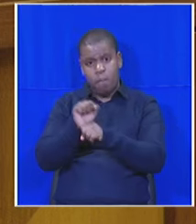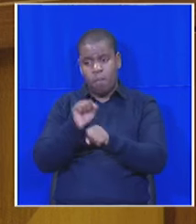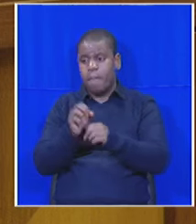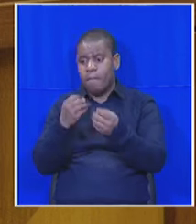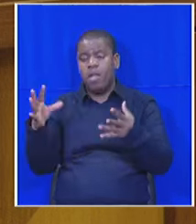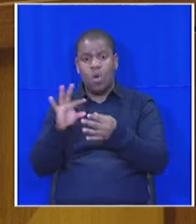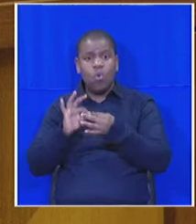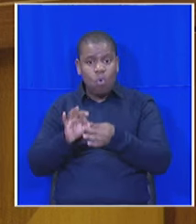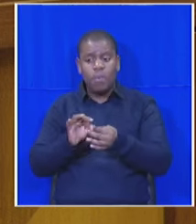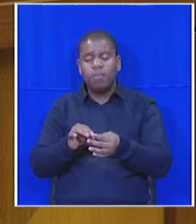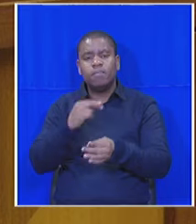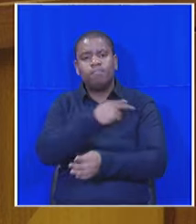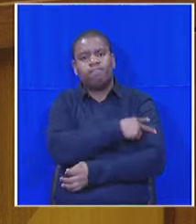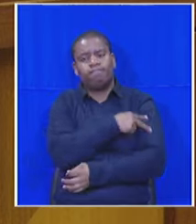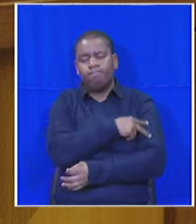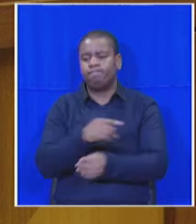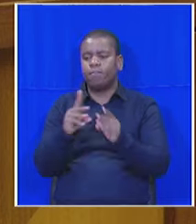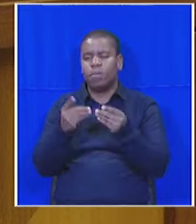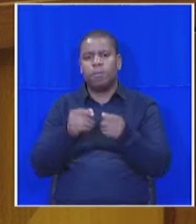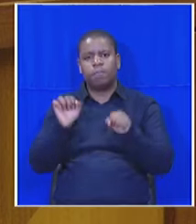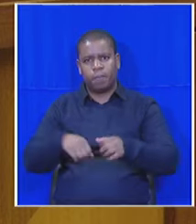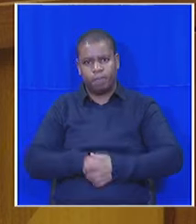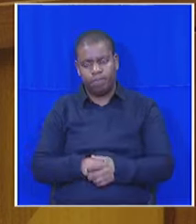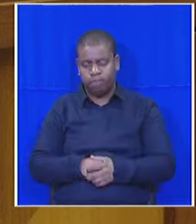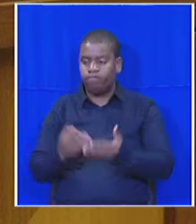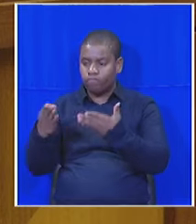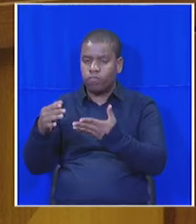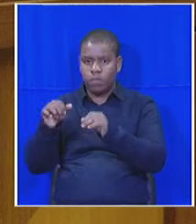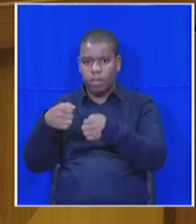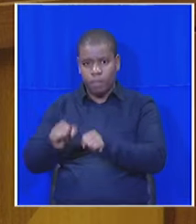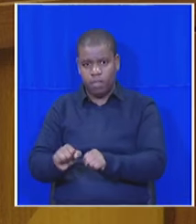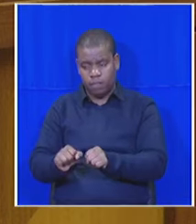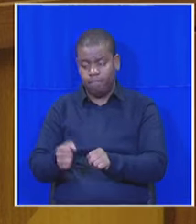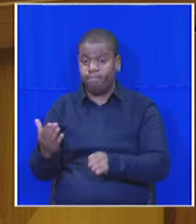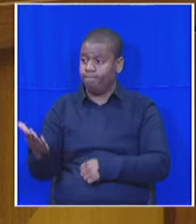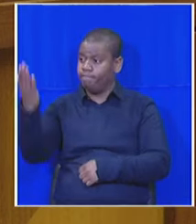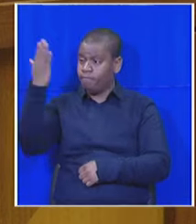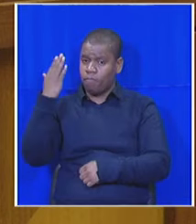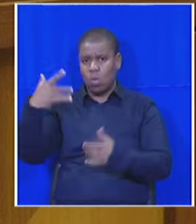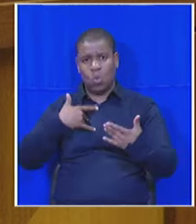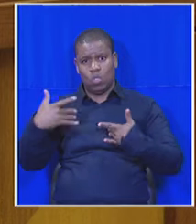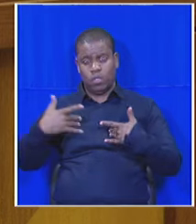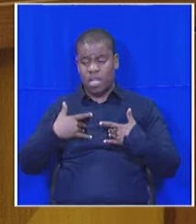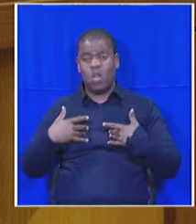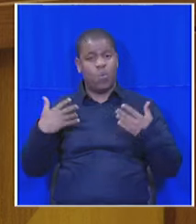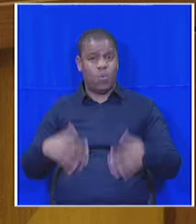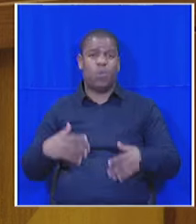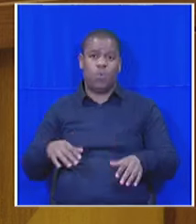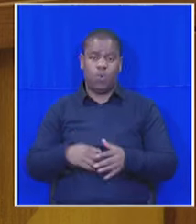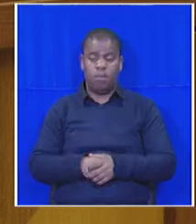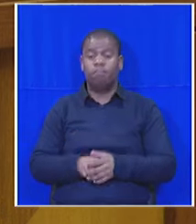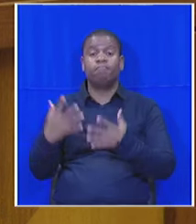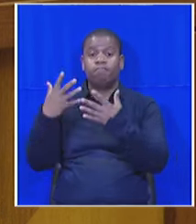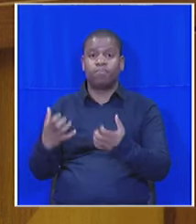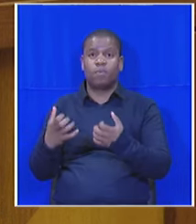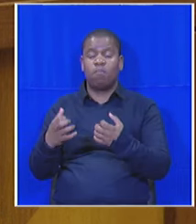committed officials within the department. Chair, as in the past, our other concern with the budget of the department is that it